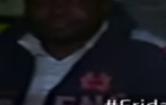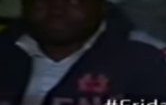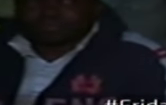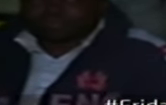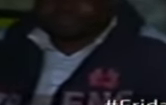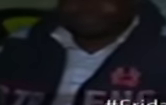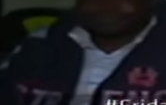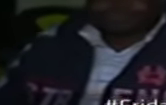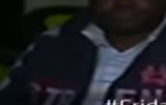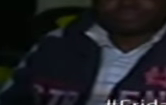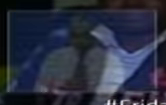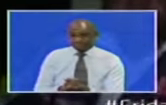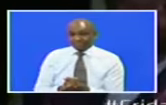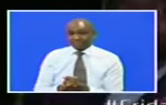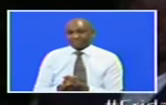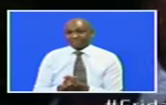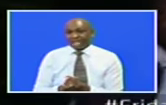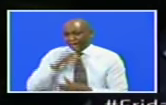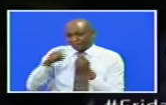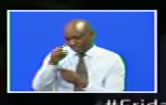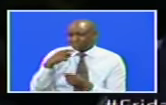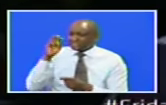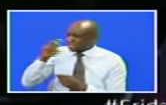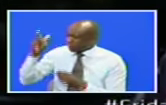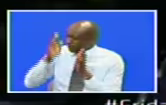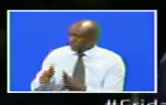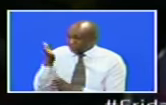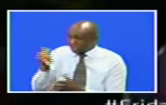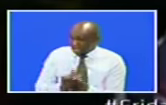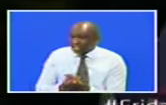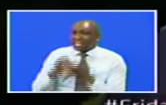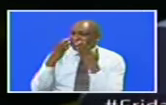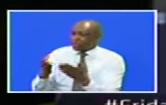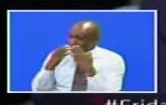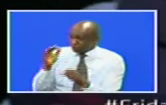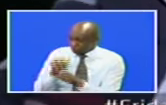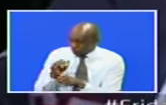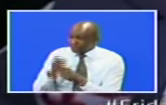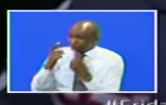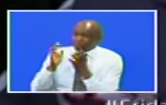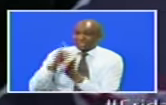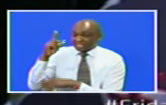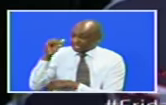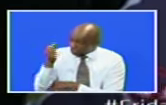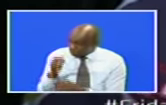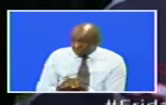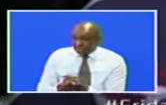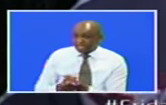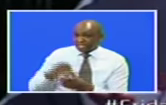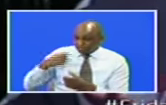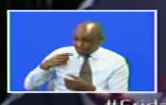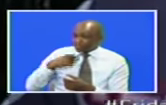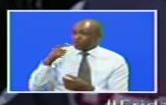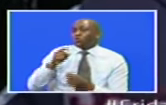particular reaction for suspending of the Alco-Blow. I see another reveler here. Thank you so much for talking to KTN News. Begin by telling us your name, and